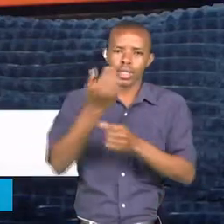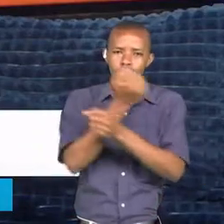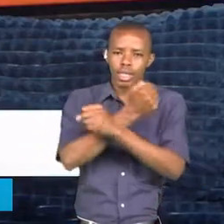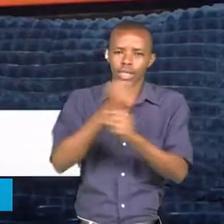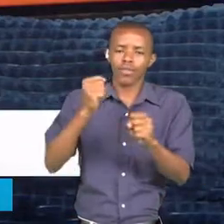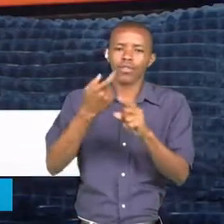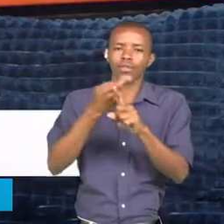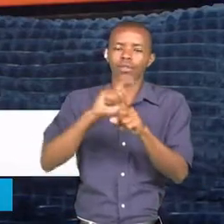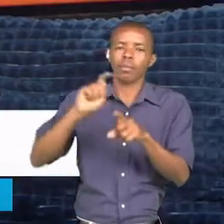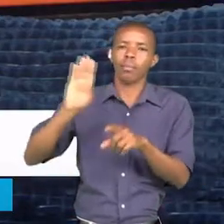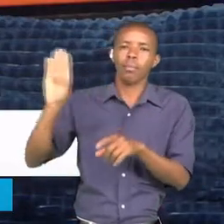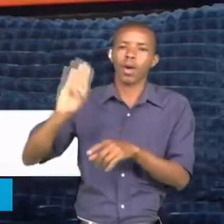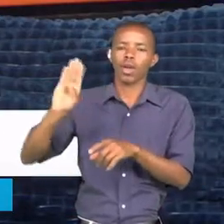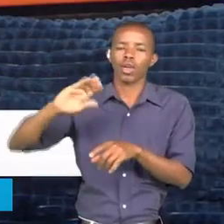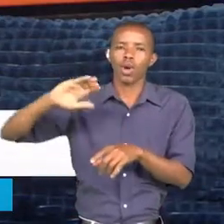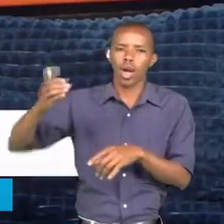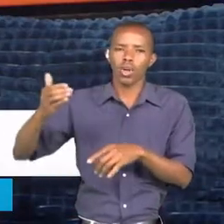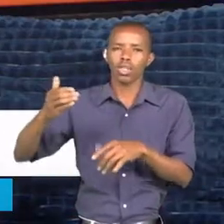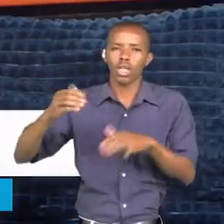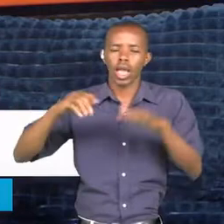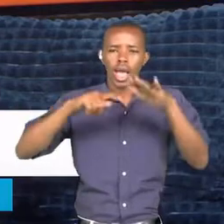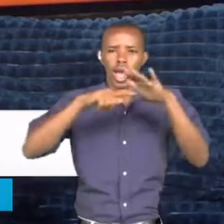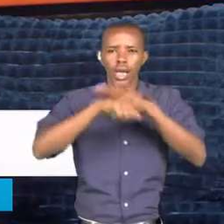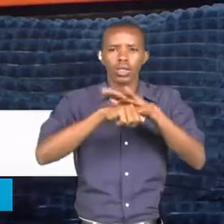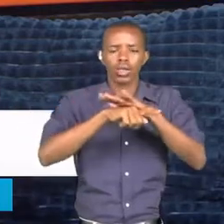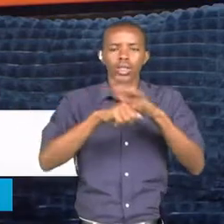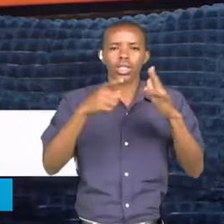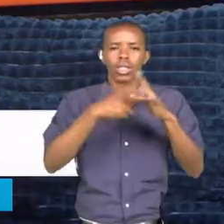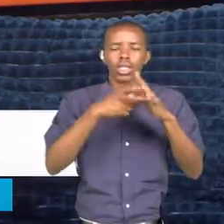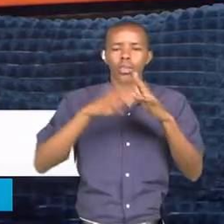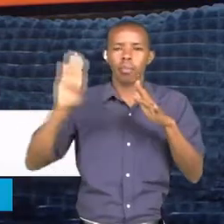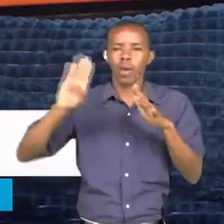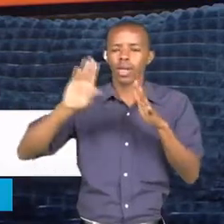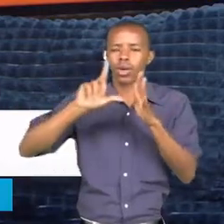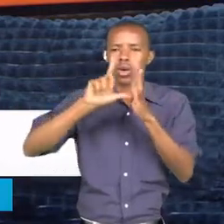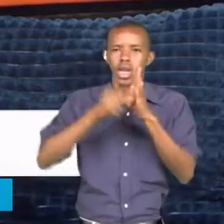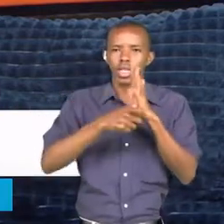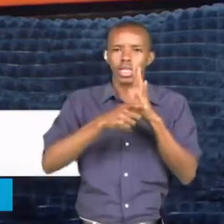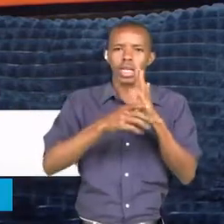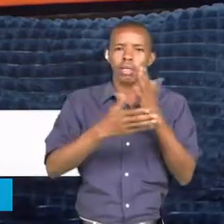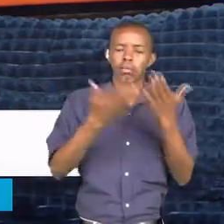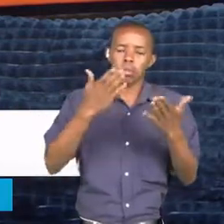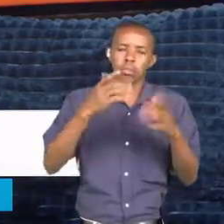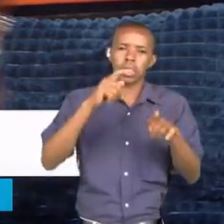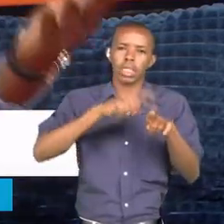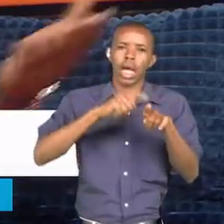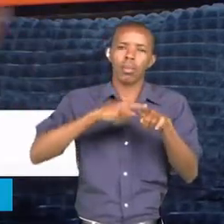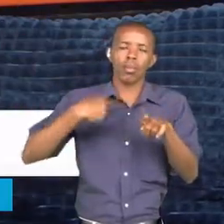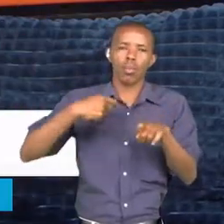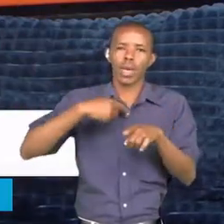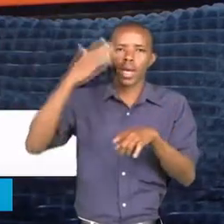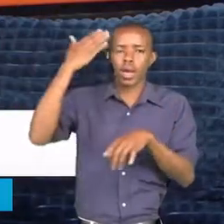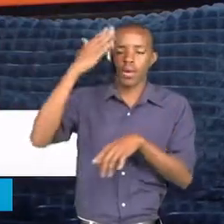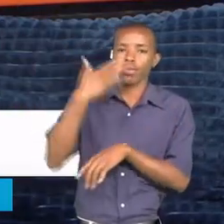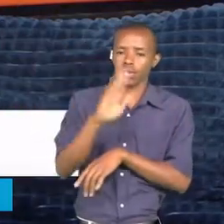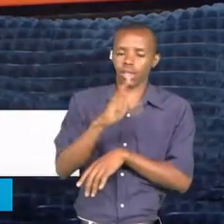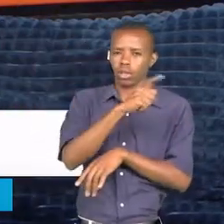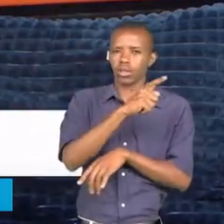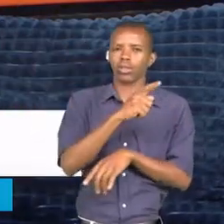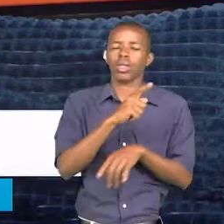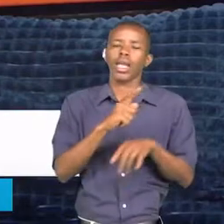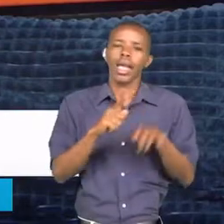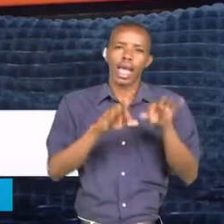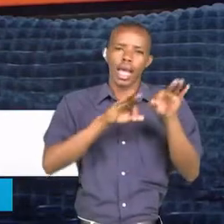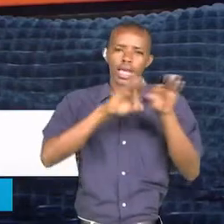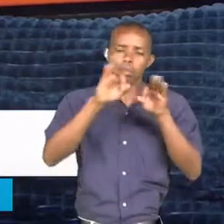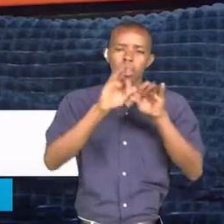County. And of course, his entry actually will start at Baringo. And of course, later on, maybe when we know or when you tell us, we'll actually know if you're